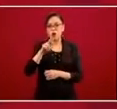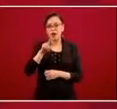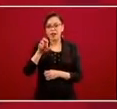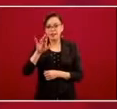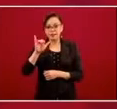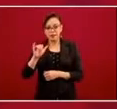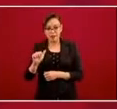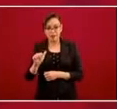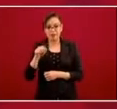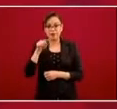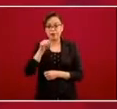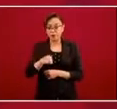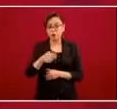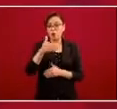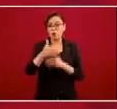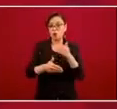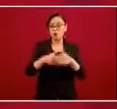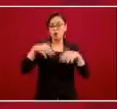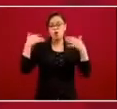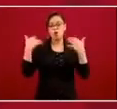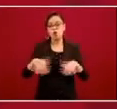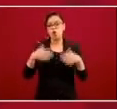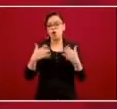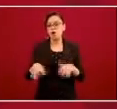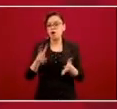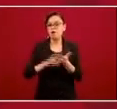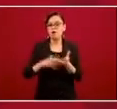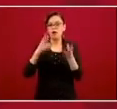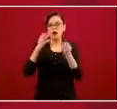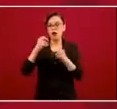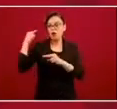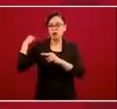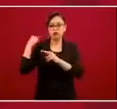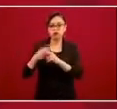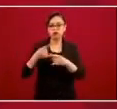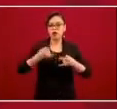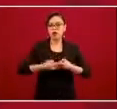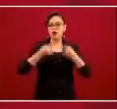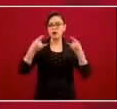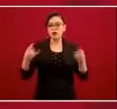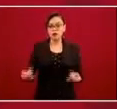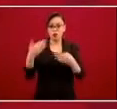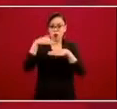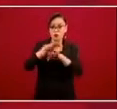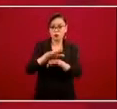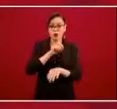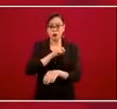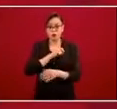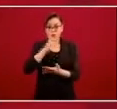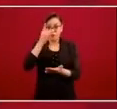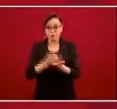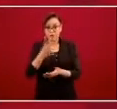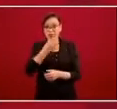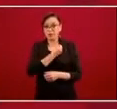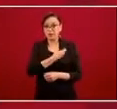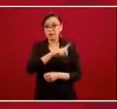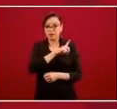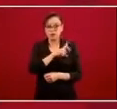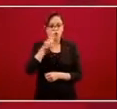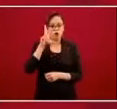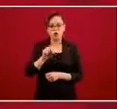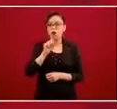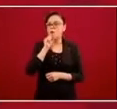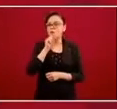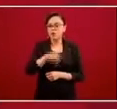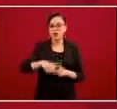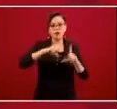shared responsibility in this regard. We are in the face of a historic process in